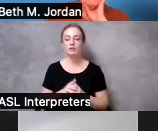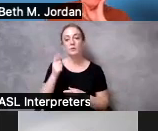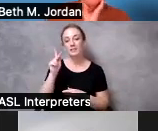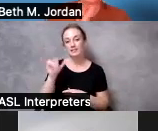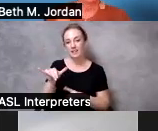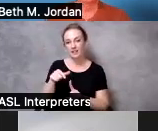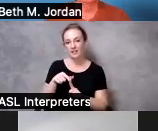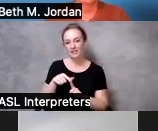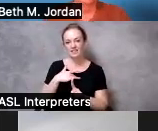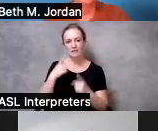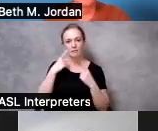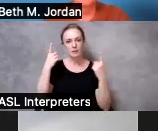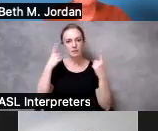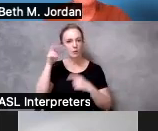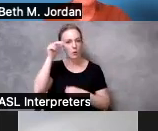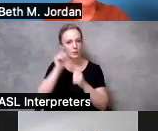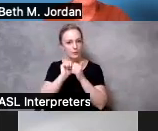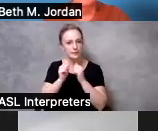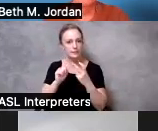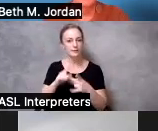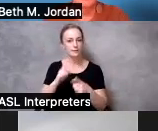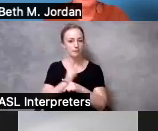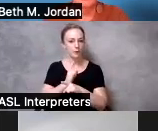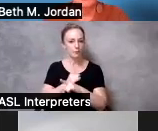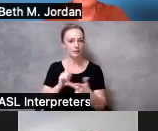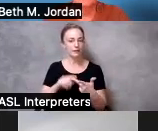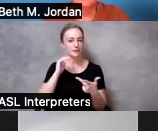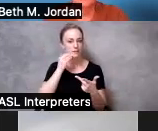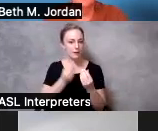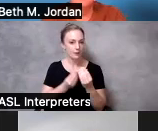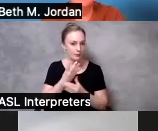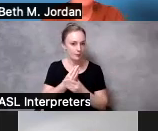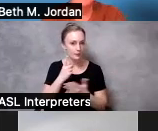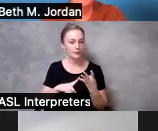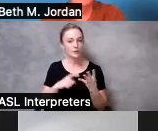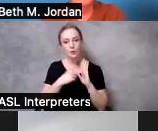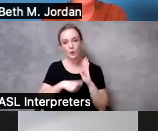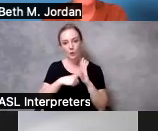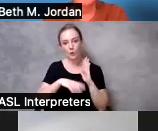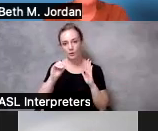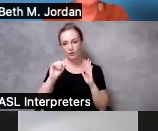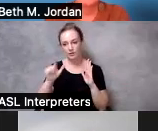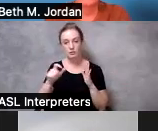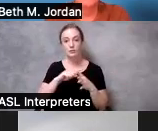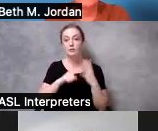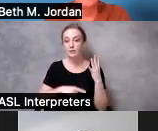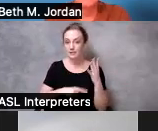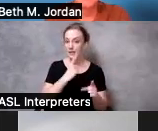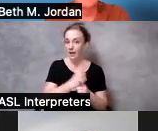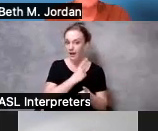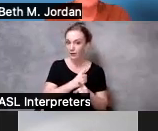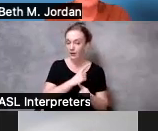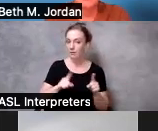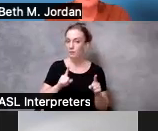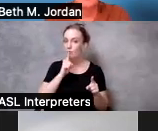best known for horse racing, bourbon, tobacco production, and coal. And while these stereotypes are accurate, the rural nature of the